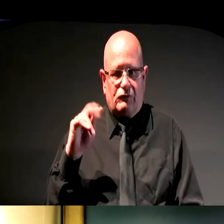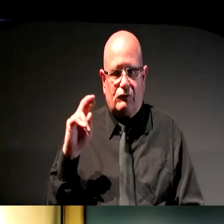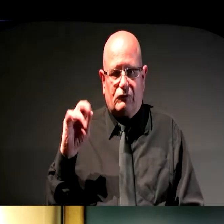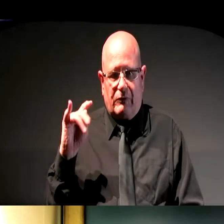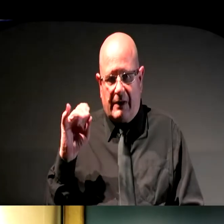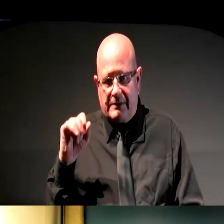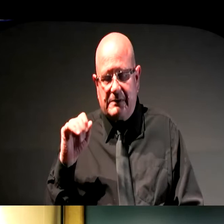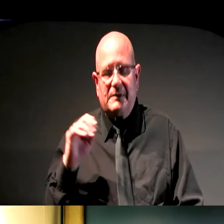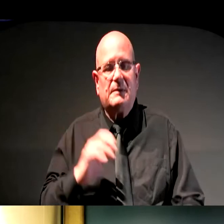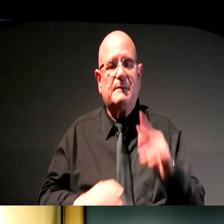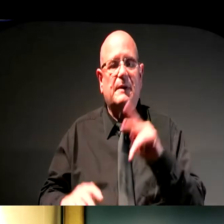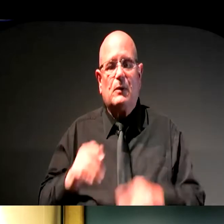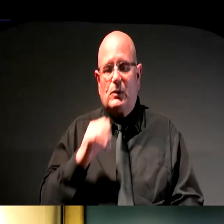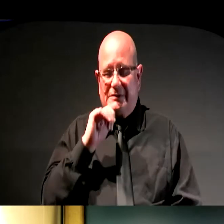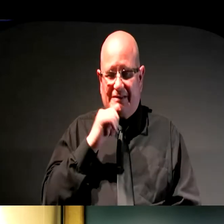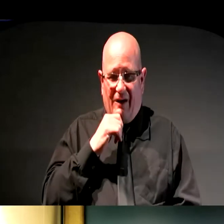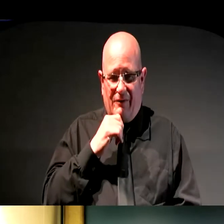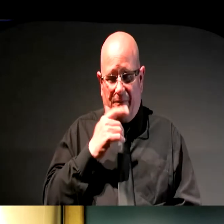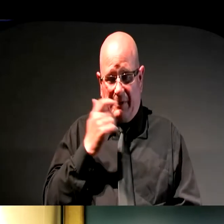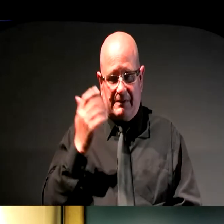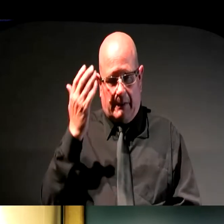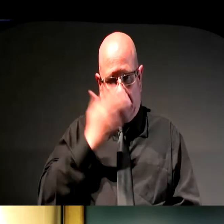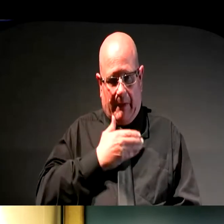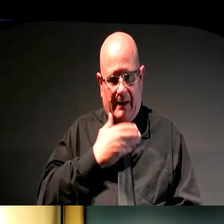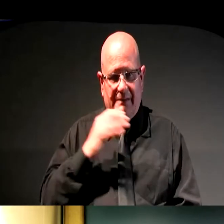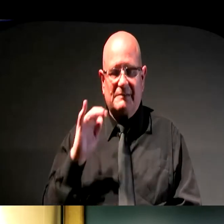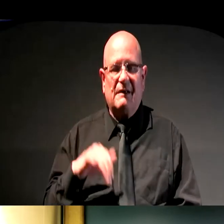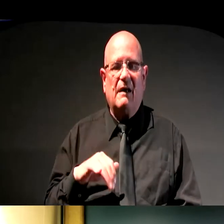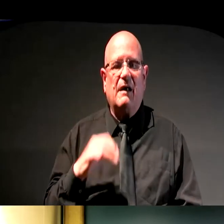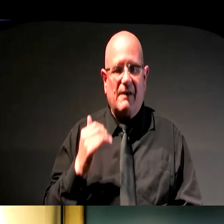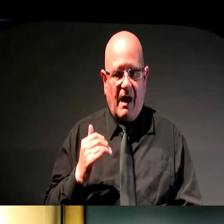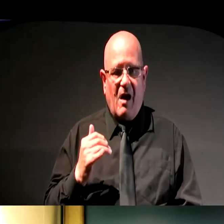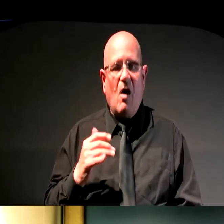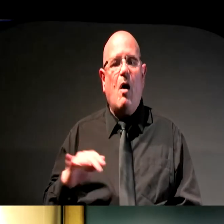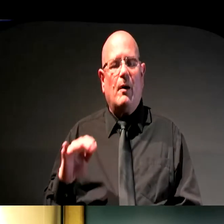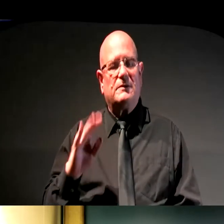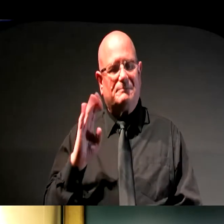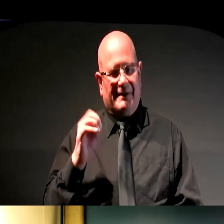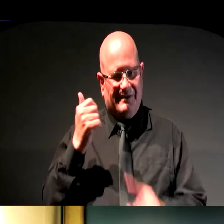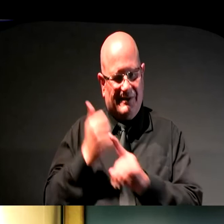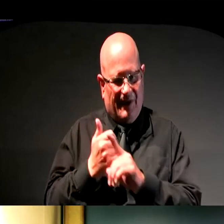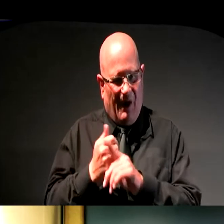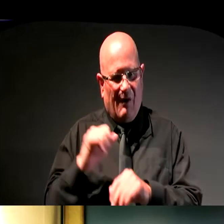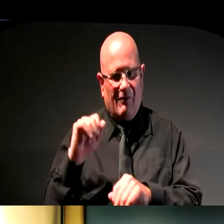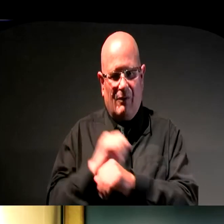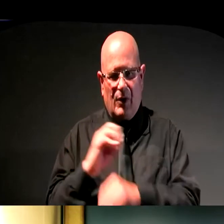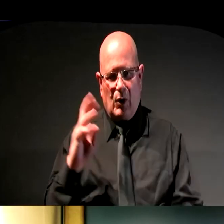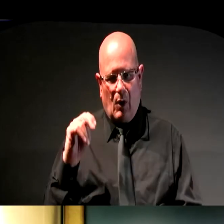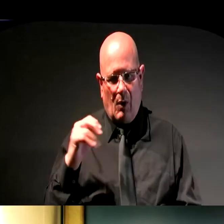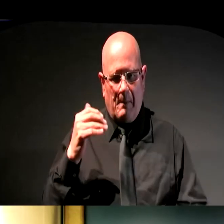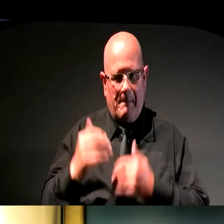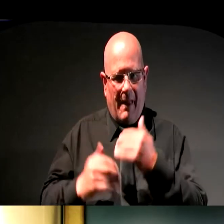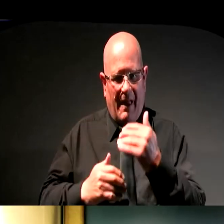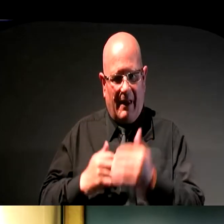who have previously suffered by masking who can now all kind of come together and just be themselves and work in their own ways. And especially with COVID